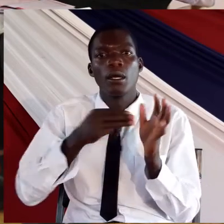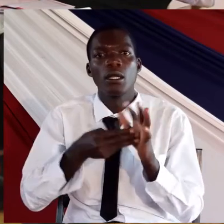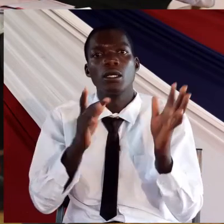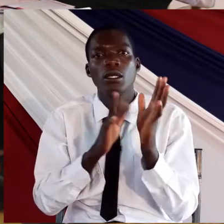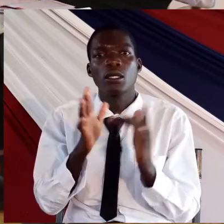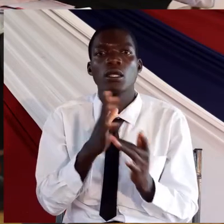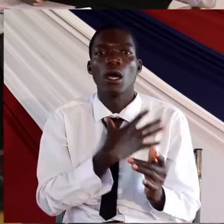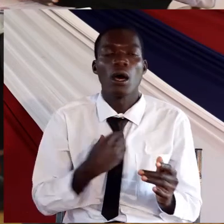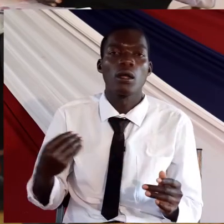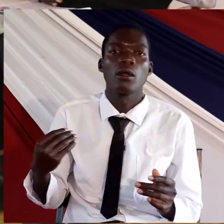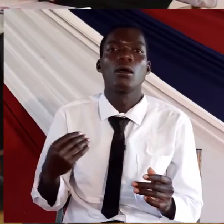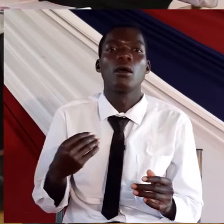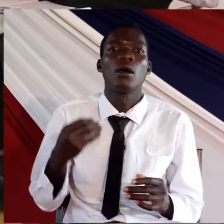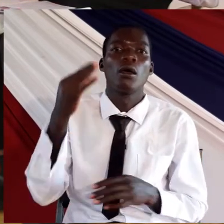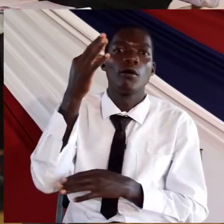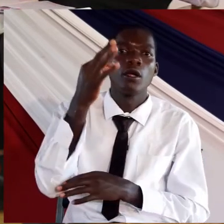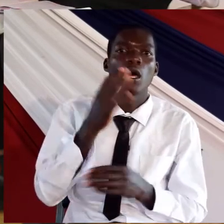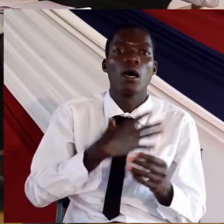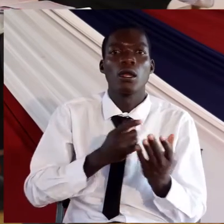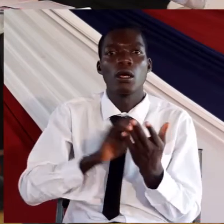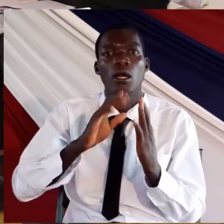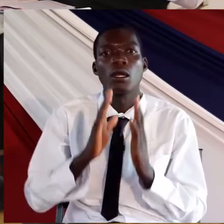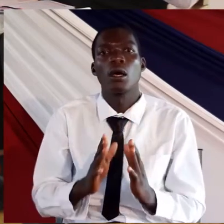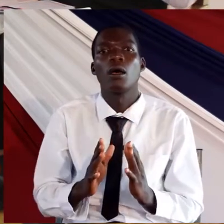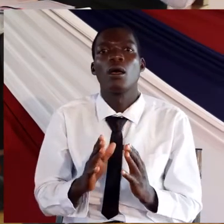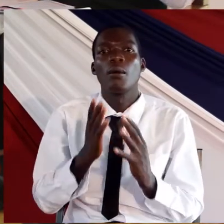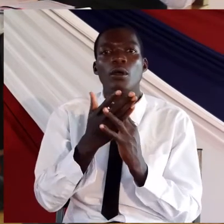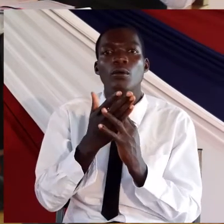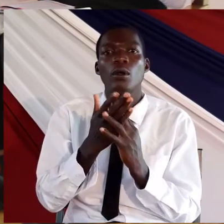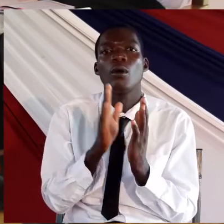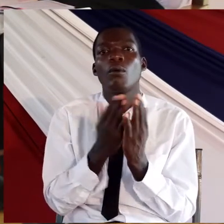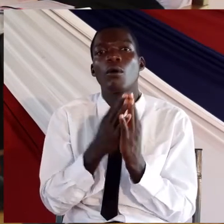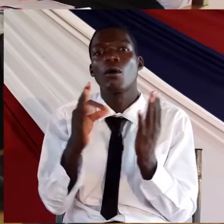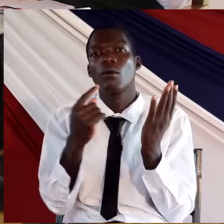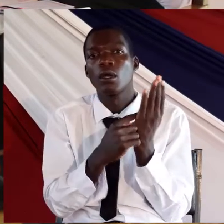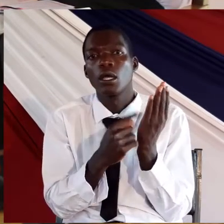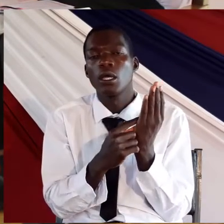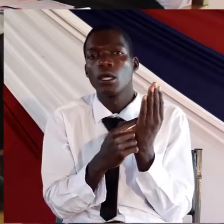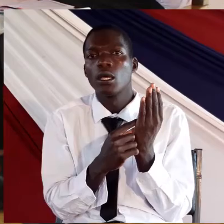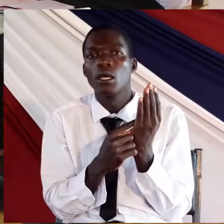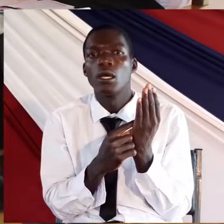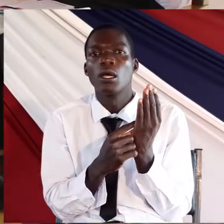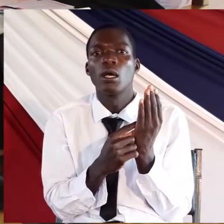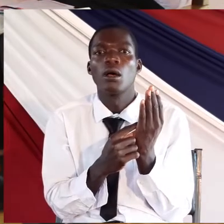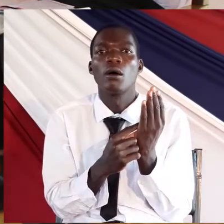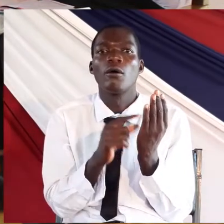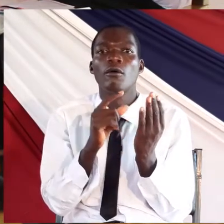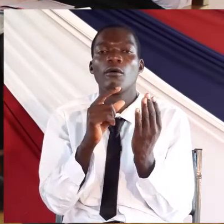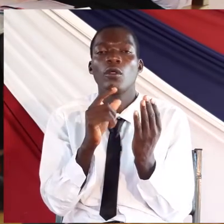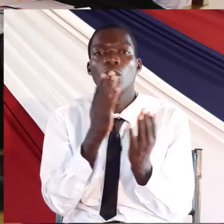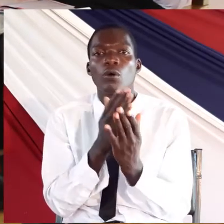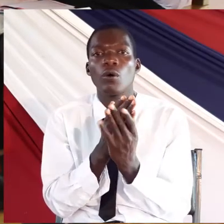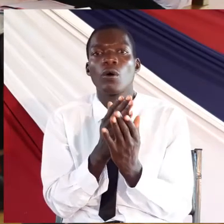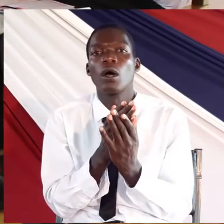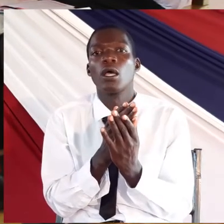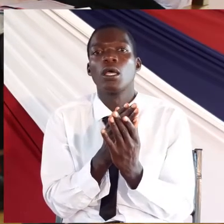Jesus and the New Testament writers treat the book of Genesis as a true